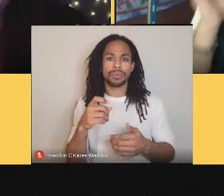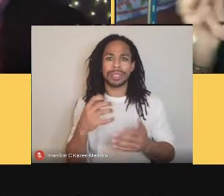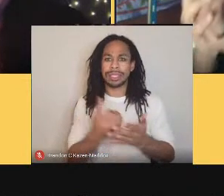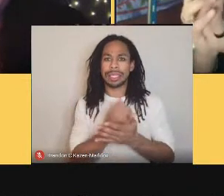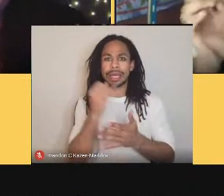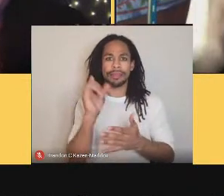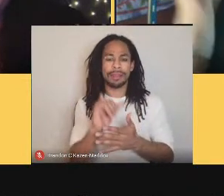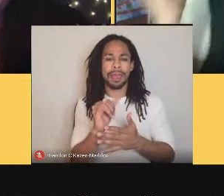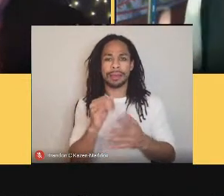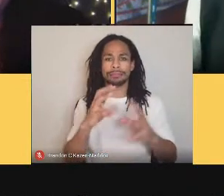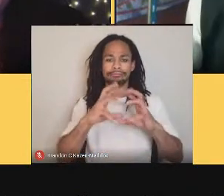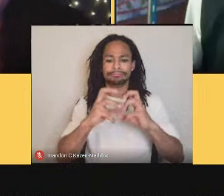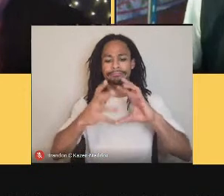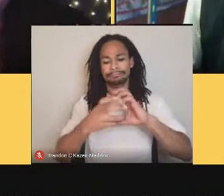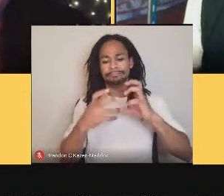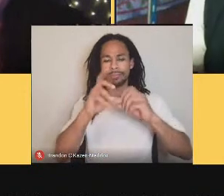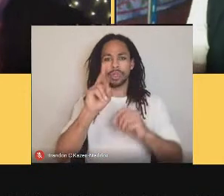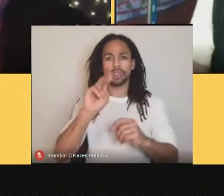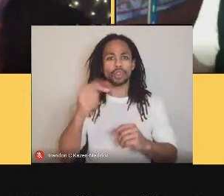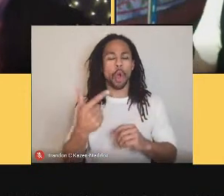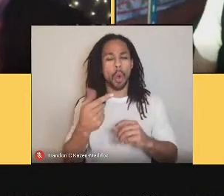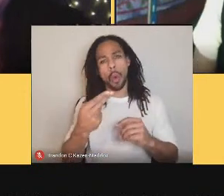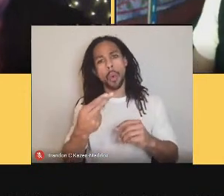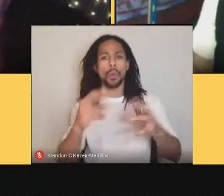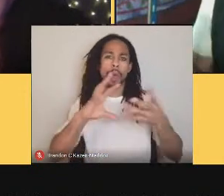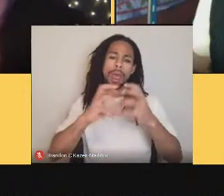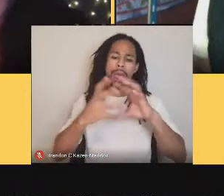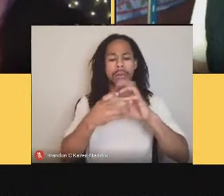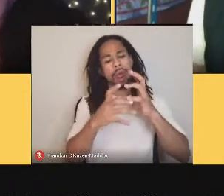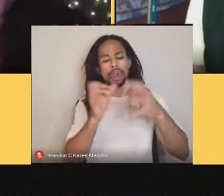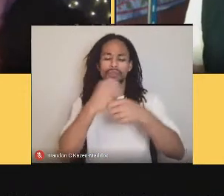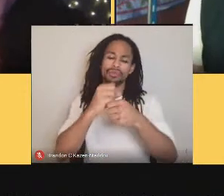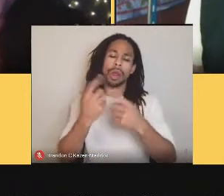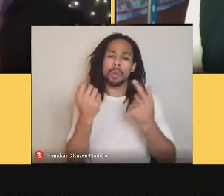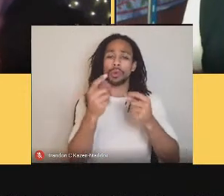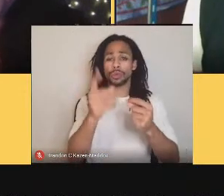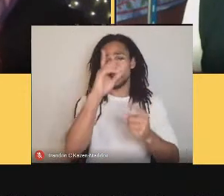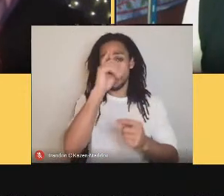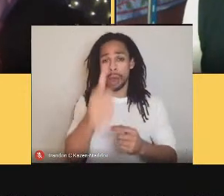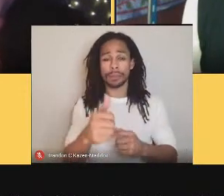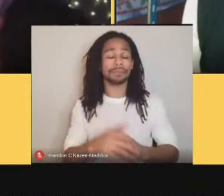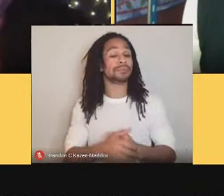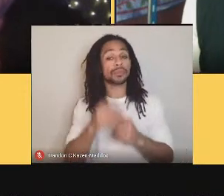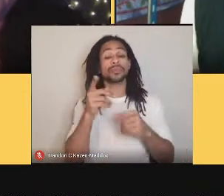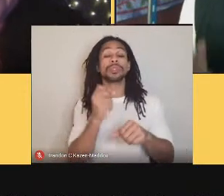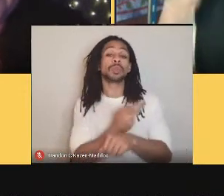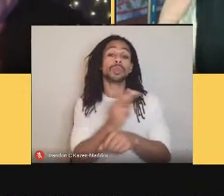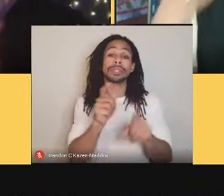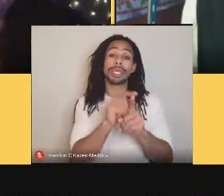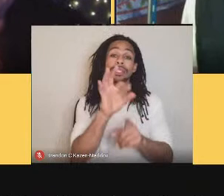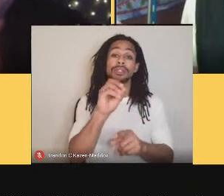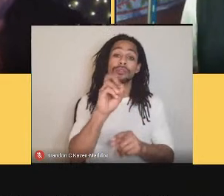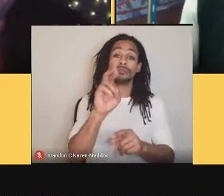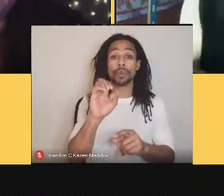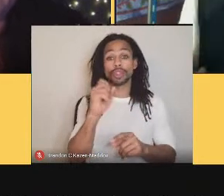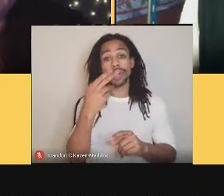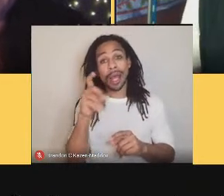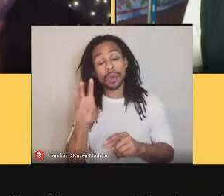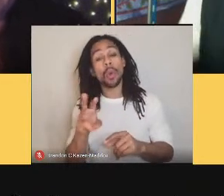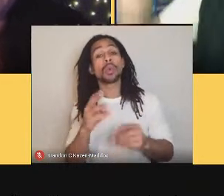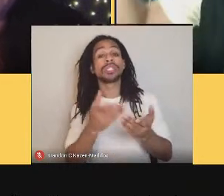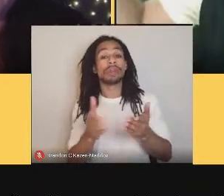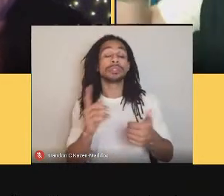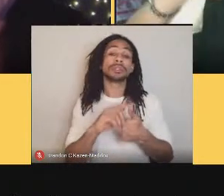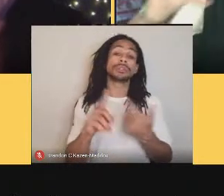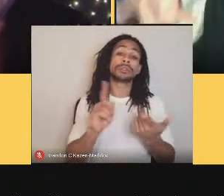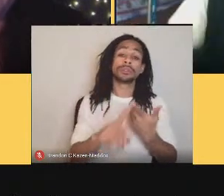of Play-Doh and mold it into whatever you want. So it can be used, like I said, as a foreshadowing device. It can be used quite literally, as we said before,